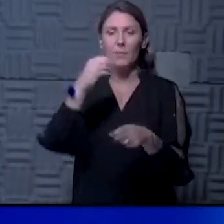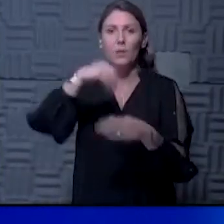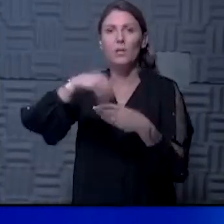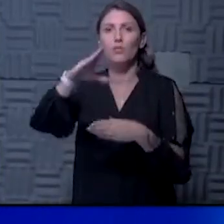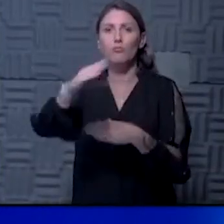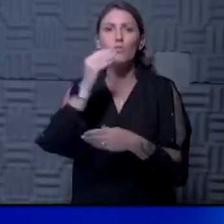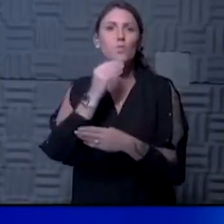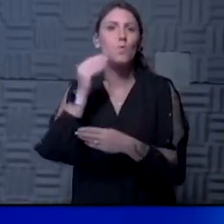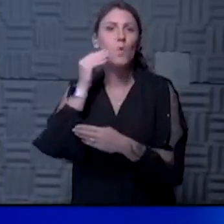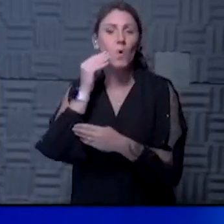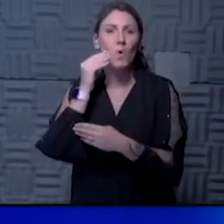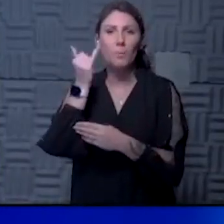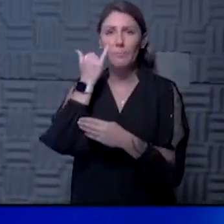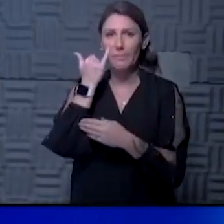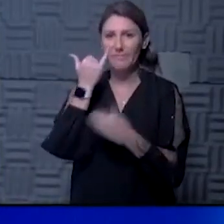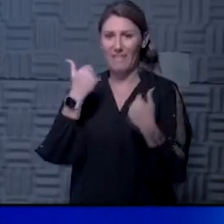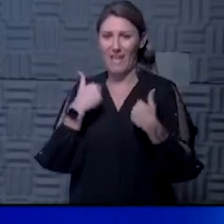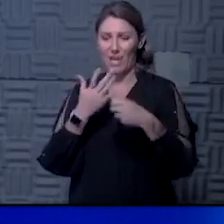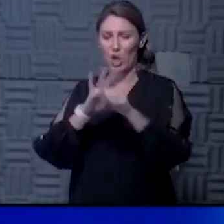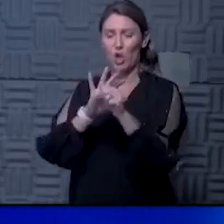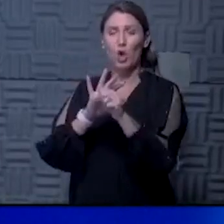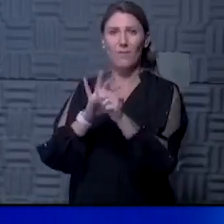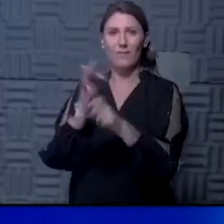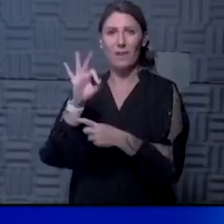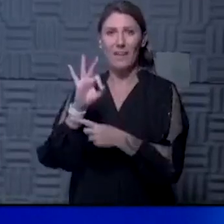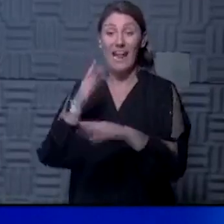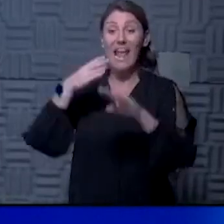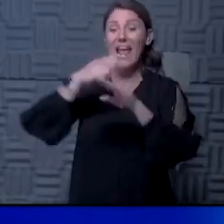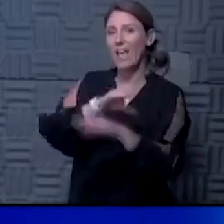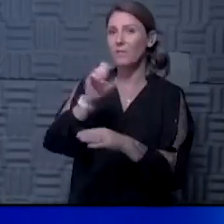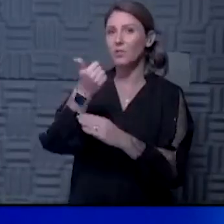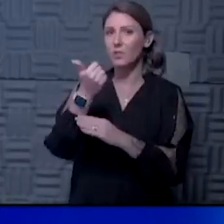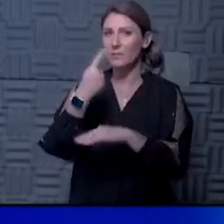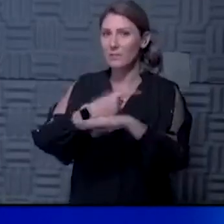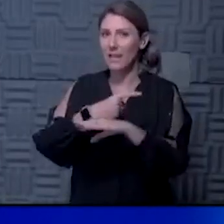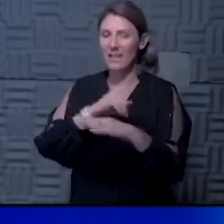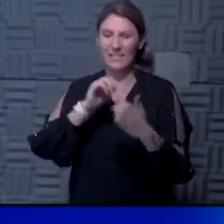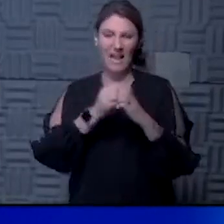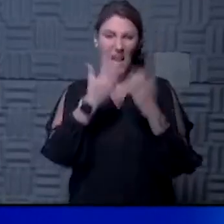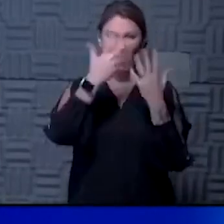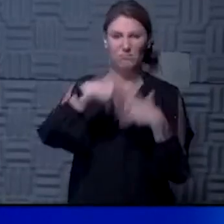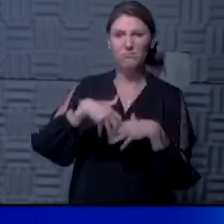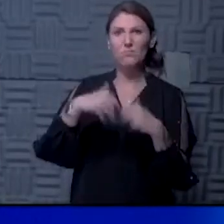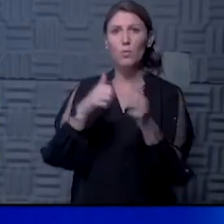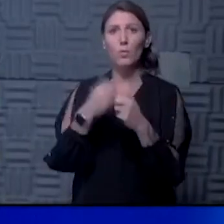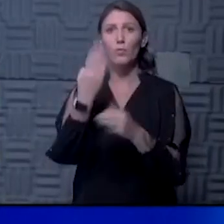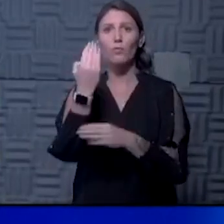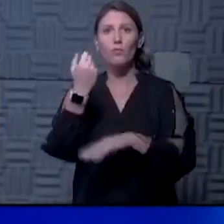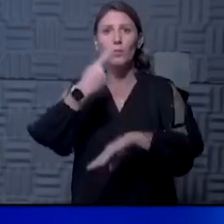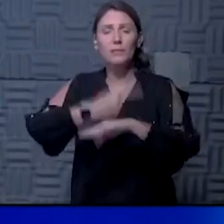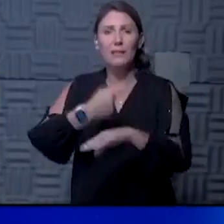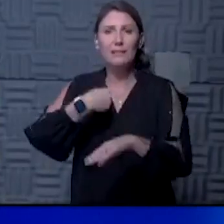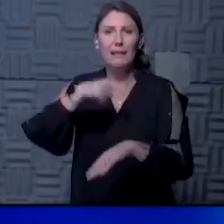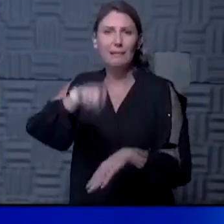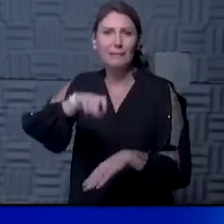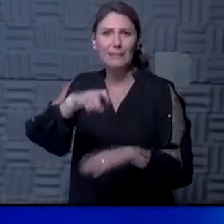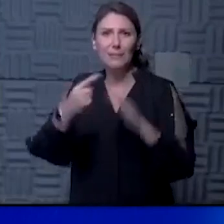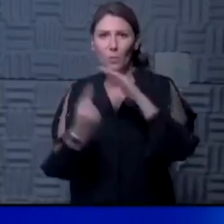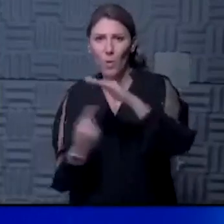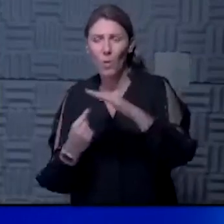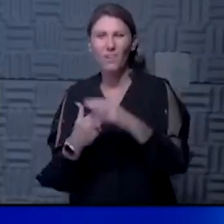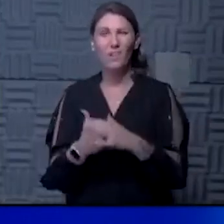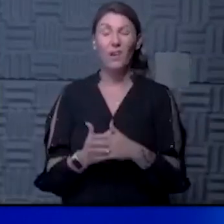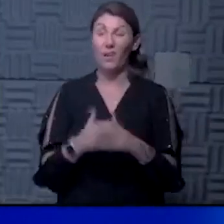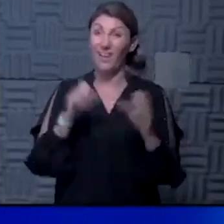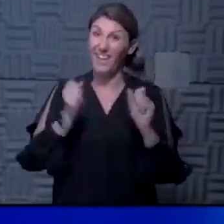has COVID after the 10 days? And also, how does that work with the 14 days I'm supposed to quarantine? All right, this is a good question. It can sound so